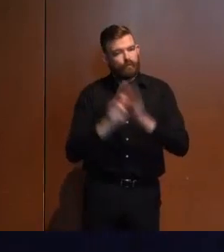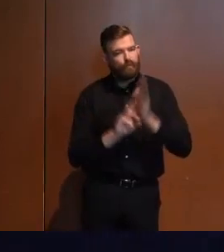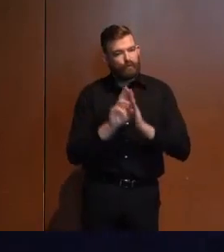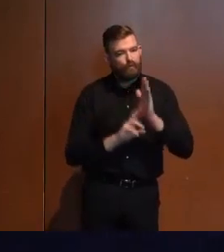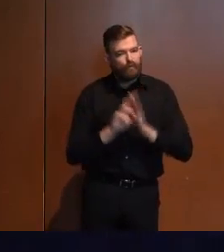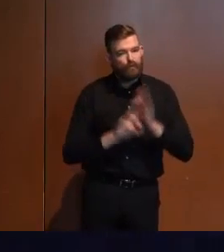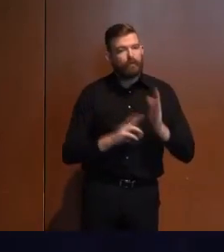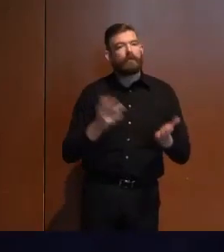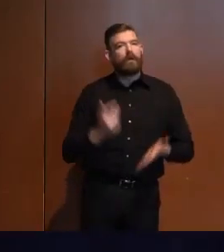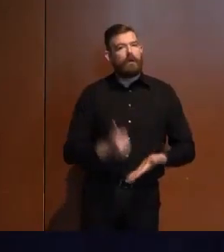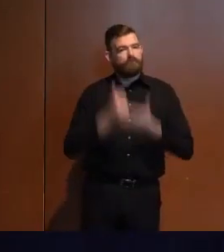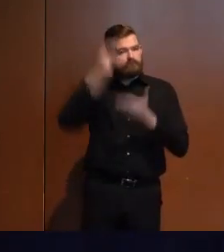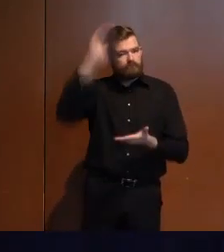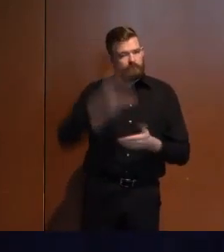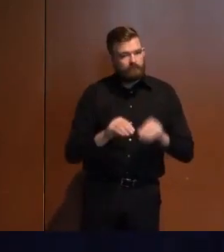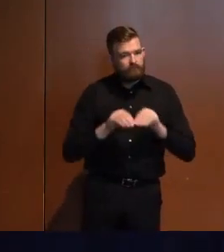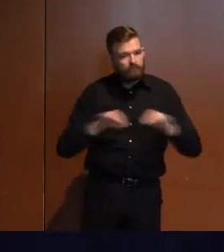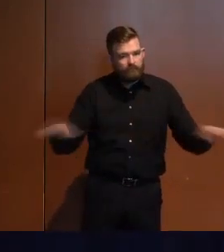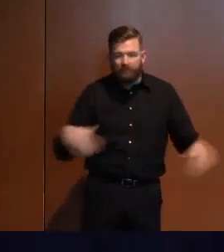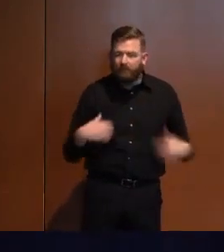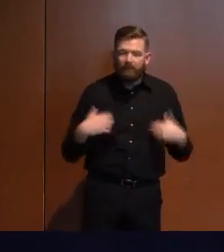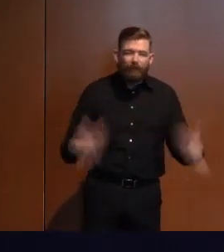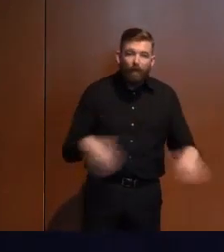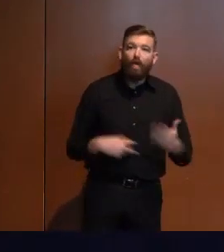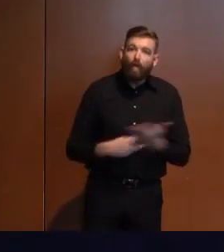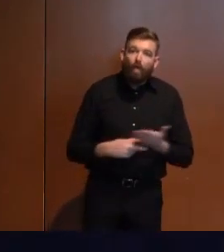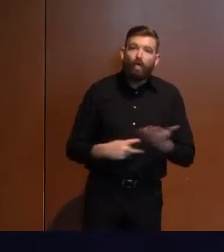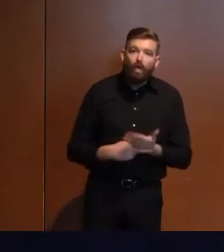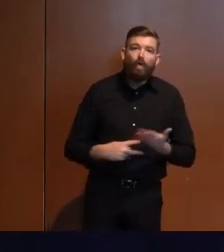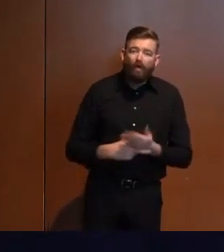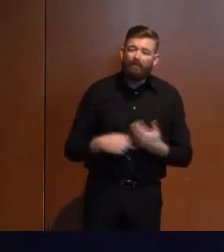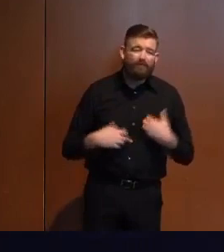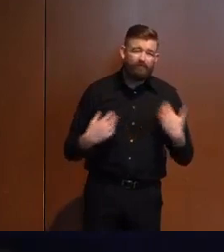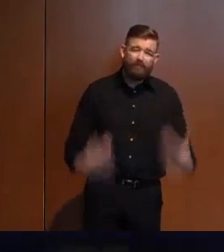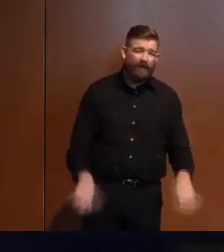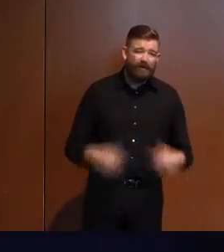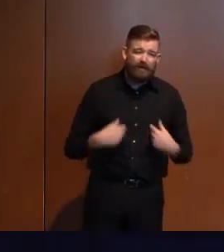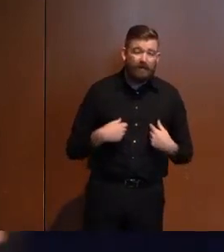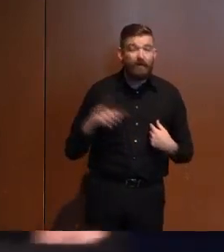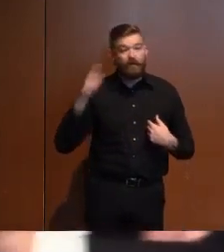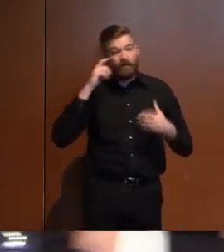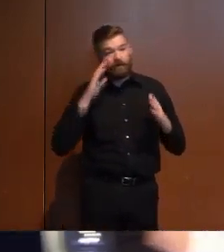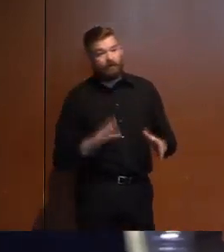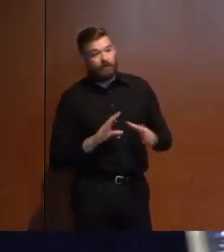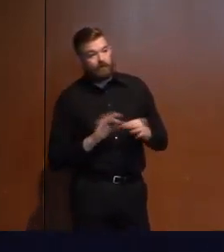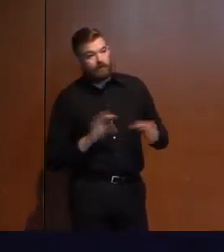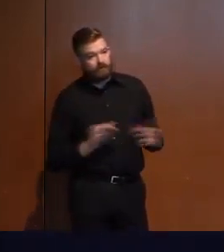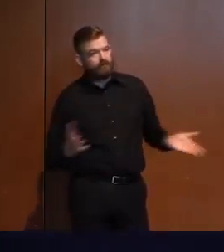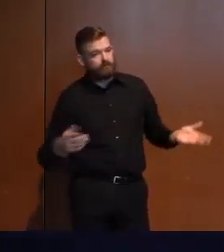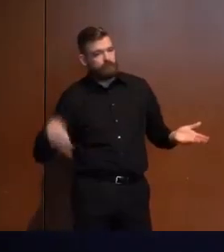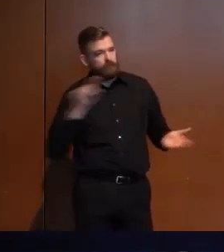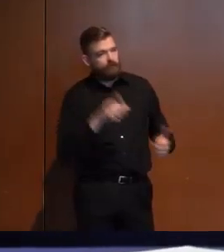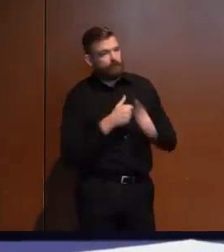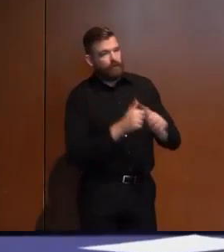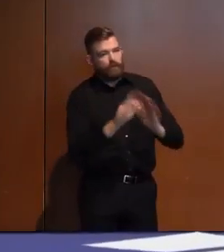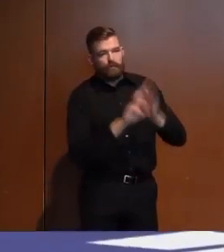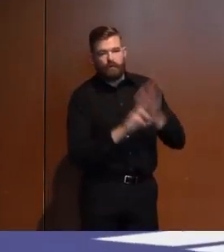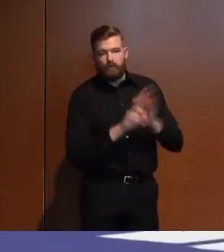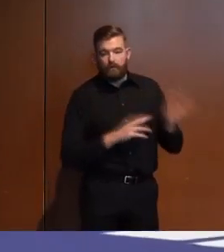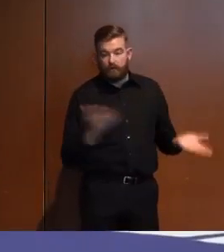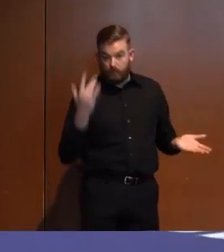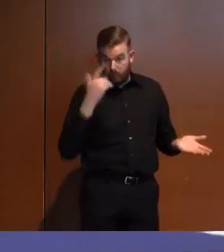keeping people isolated. The deterrent factor is that they're going to get sick otherwise, right, or get other people sick. On testing, I actually was comparing